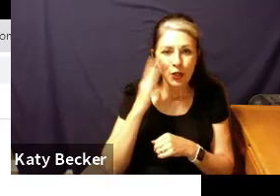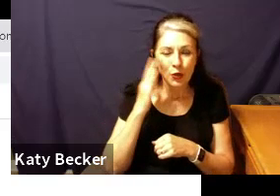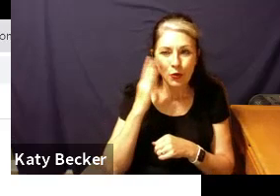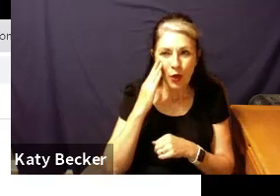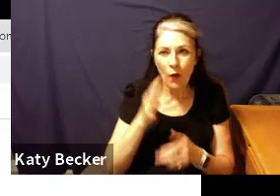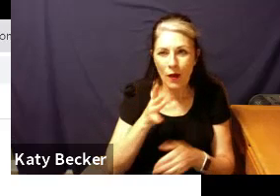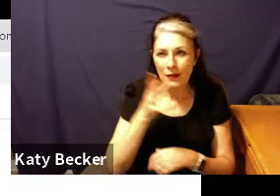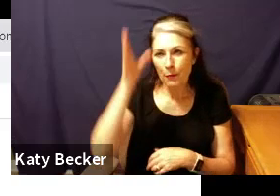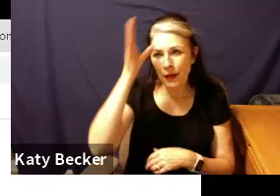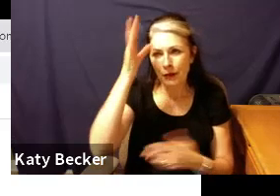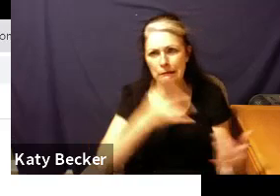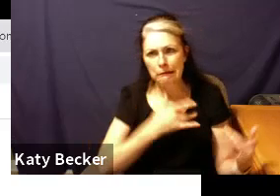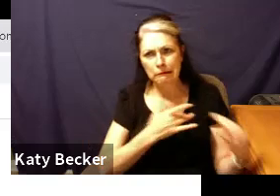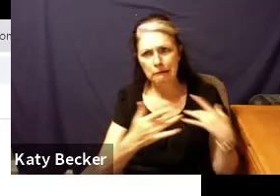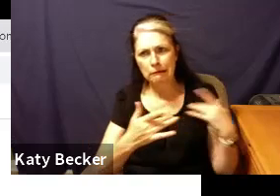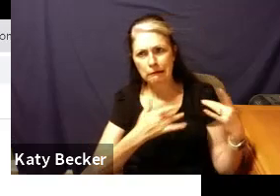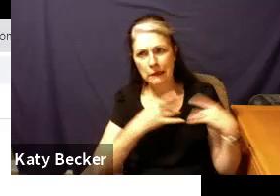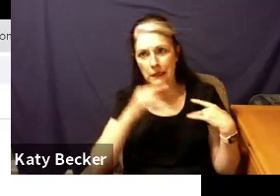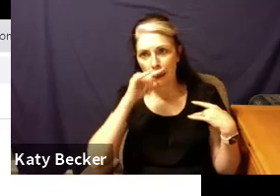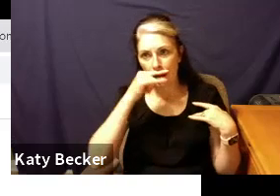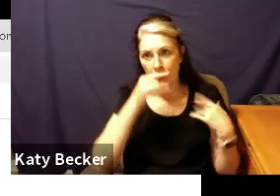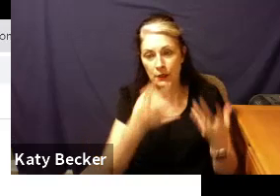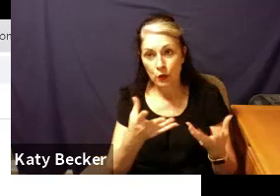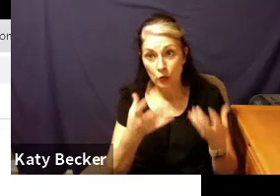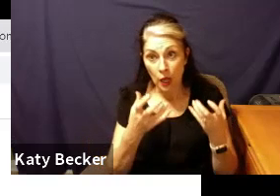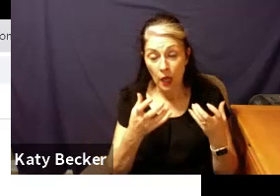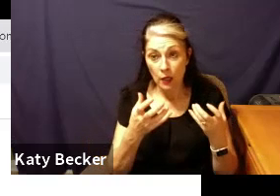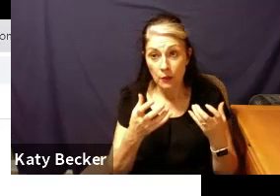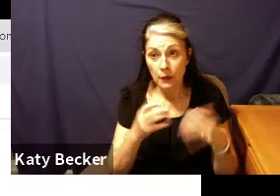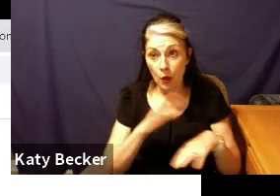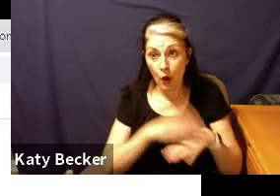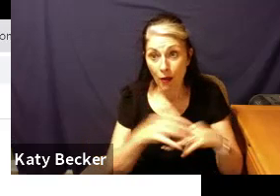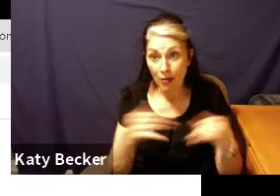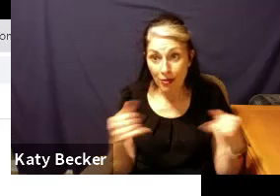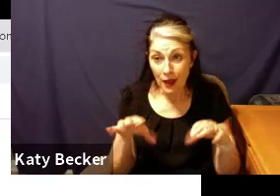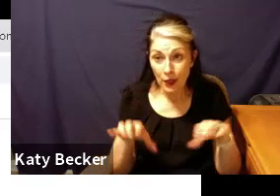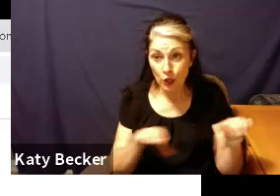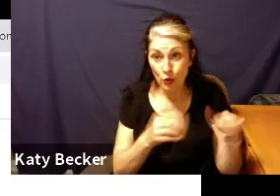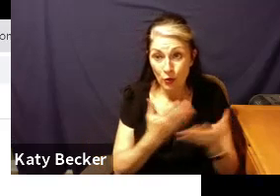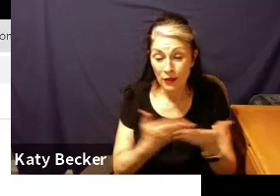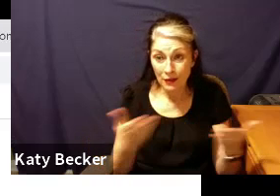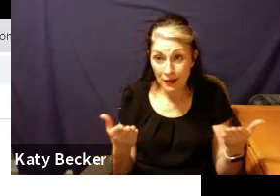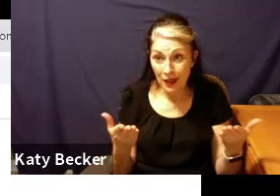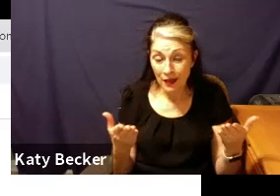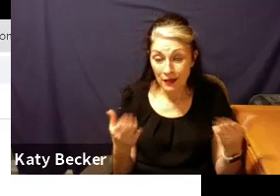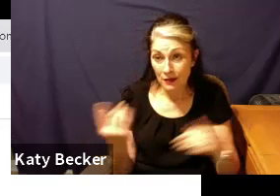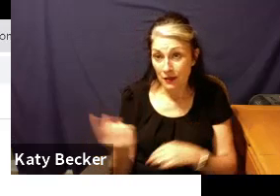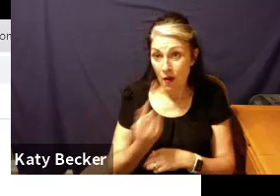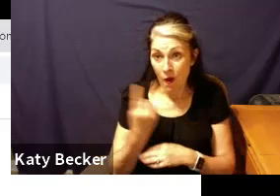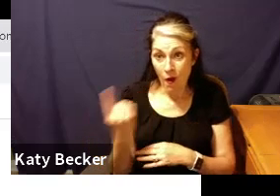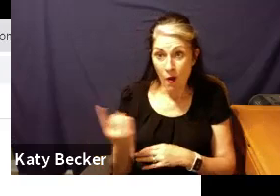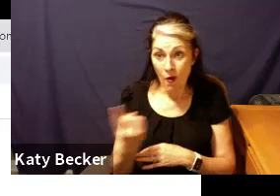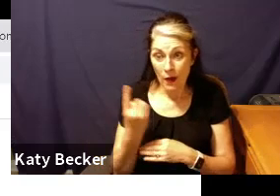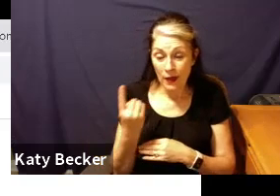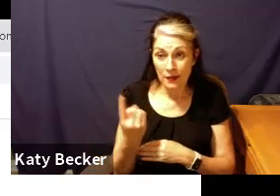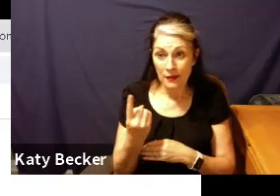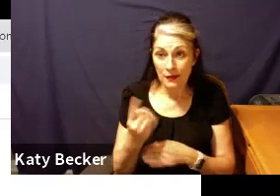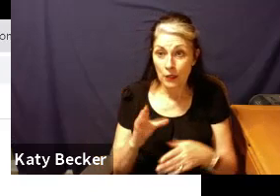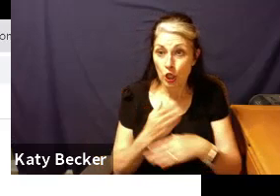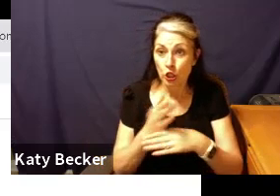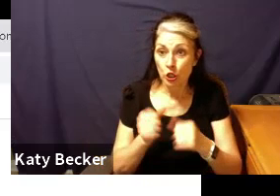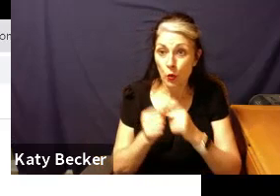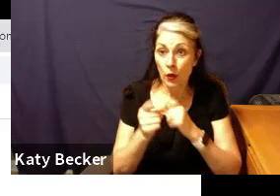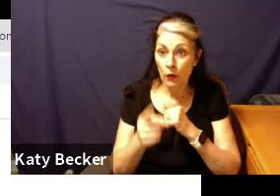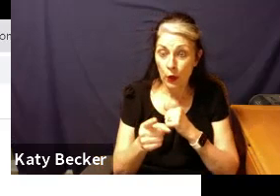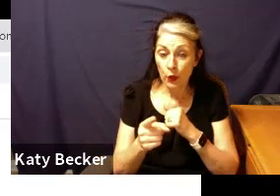we have that concern about our kids' desires to want to be online and do all these things all the time. So I just wanted to share with you